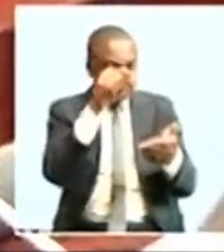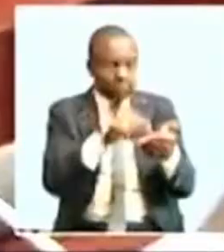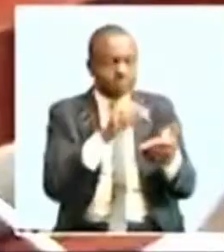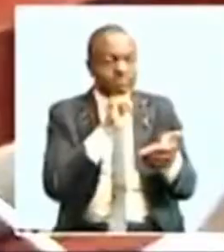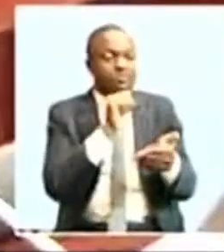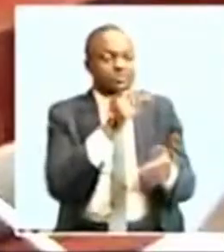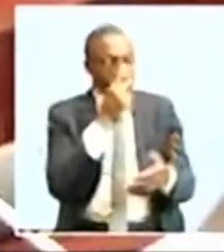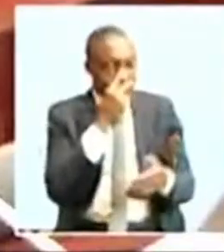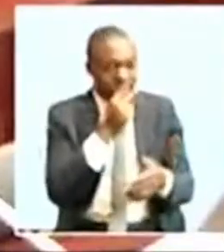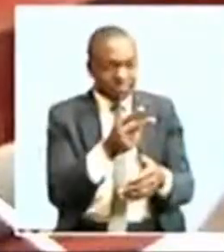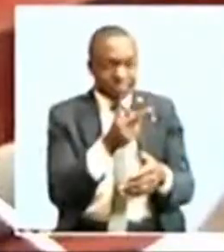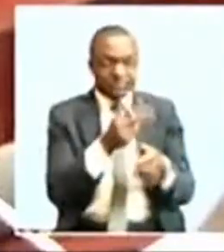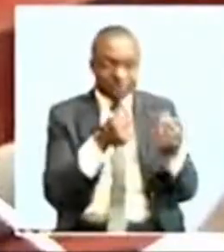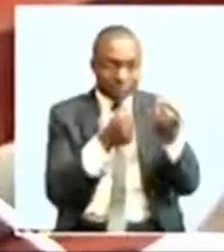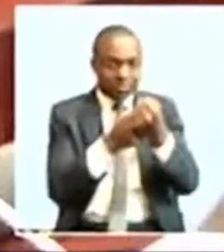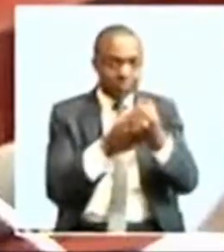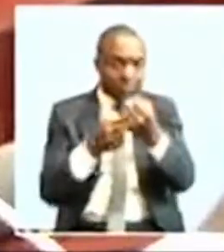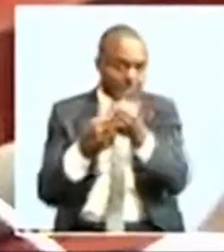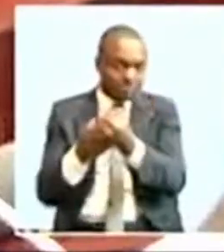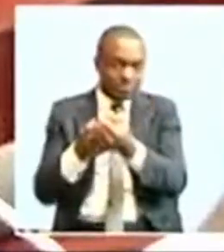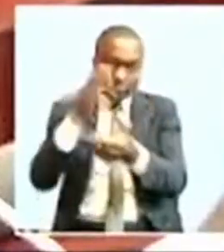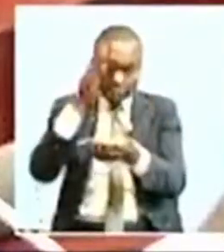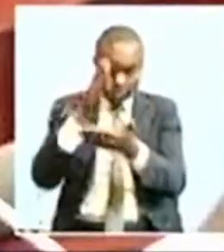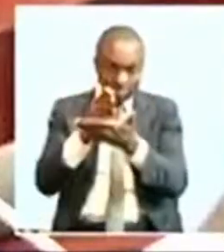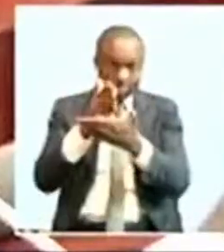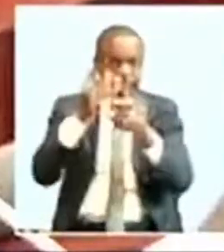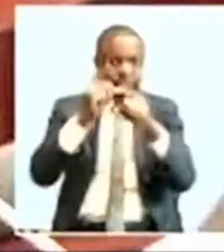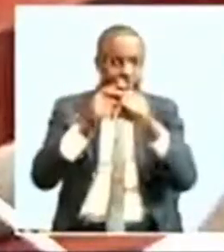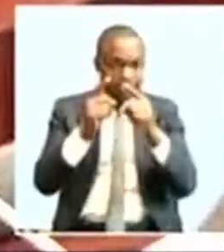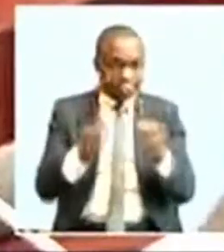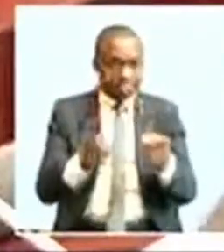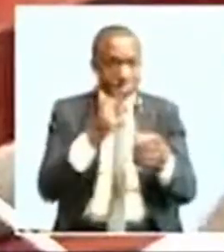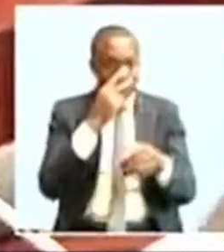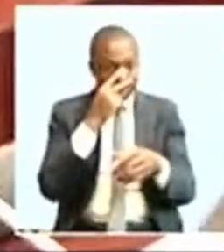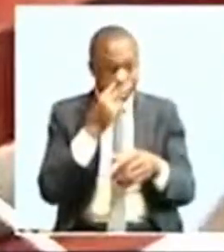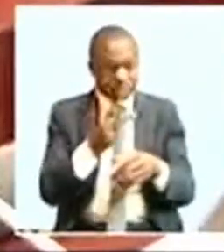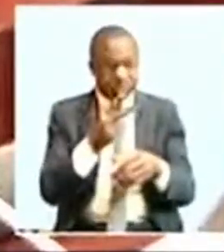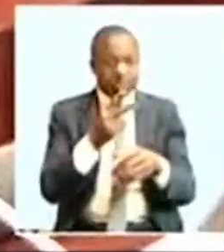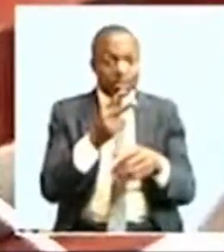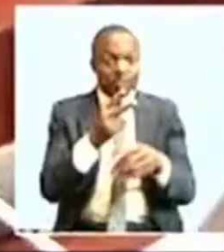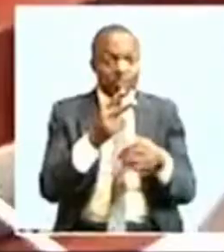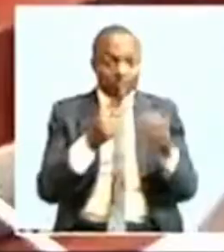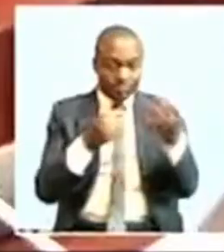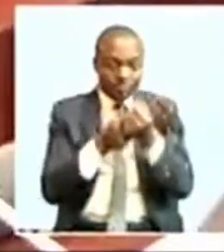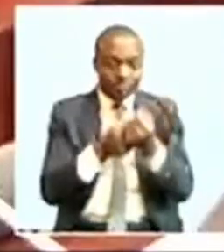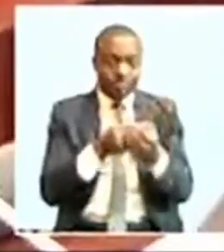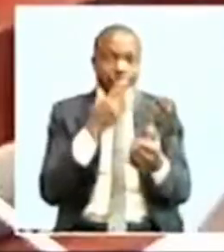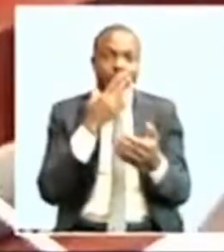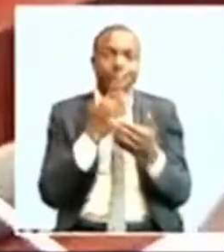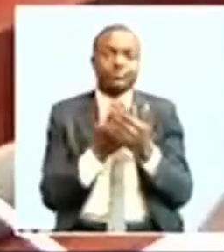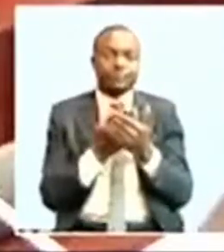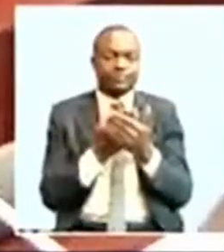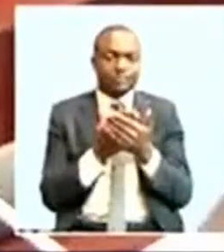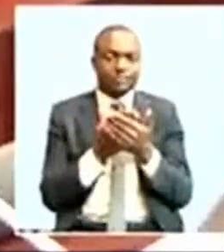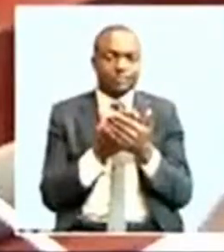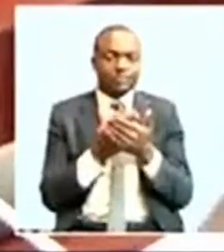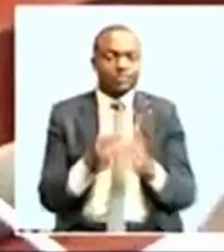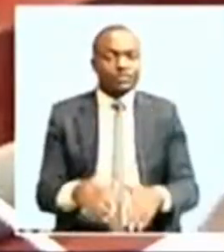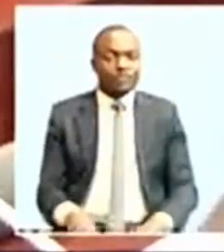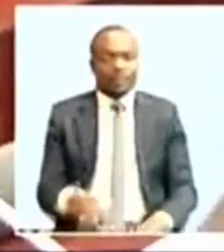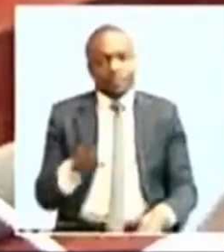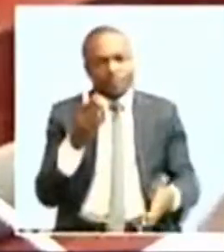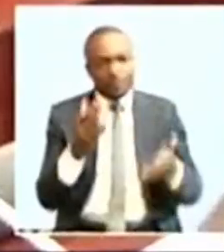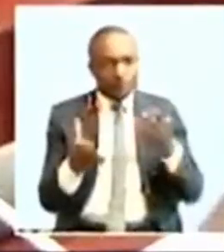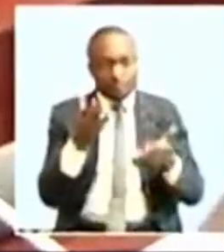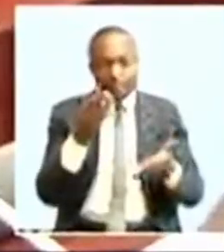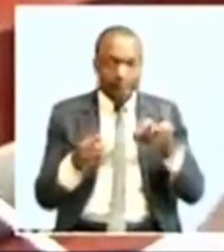at subsidies that are prohibited, but it also looks at subsidies that can be, that are good in terms of maybe